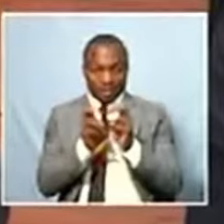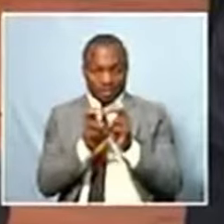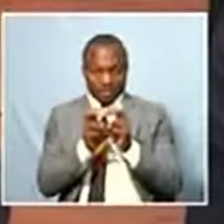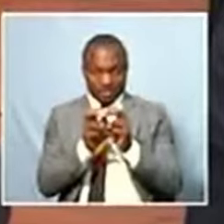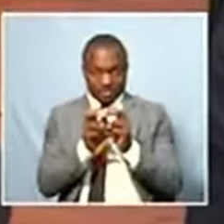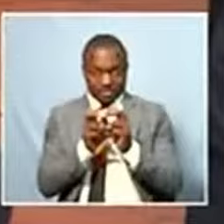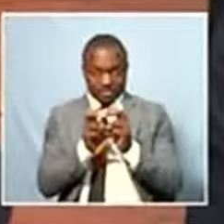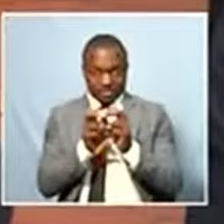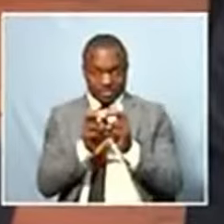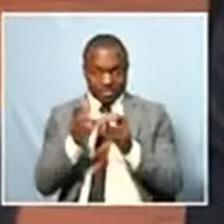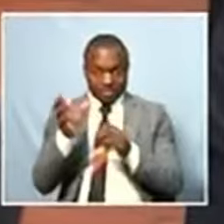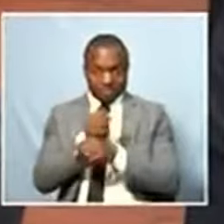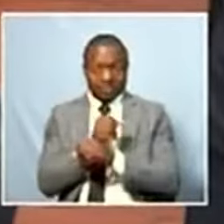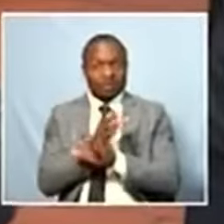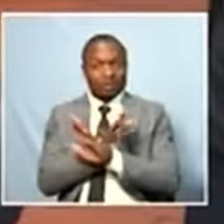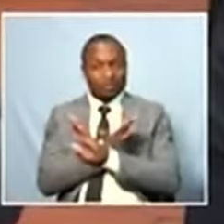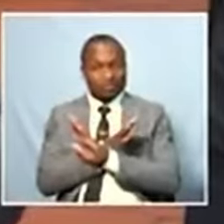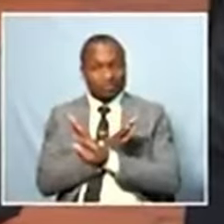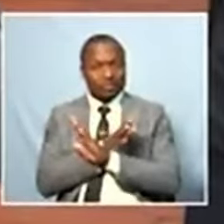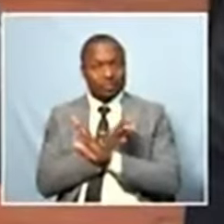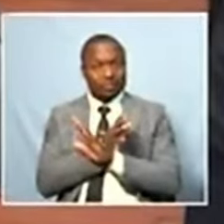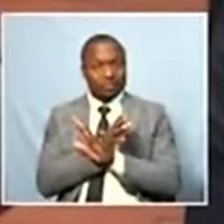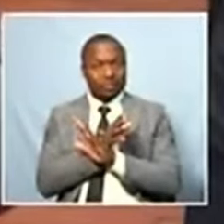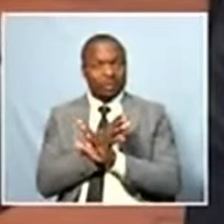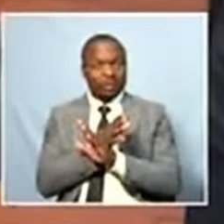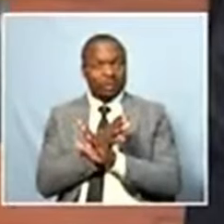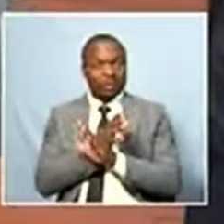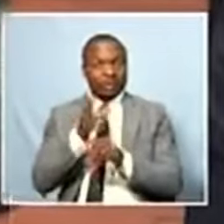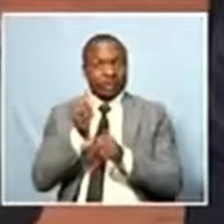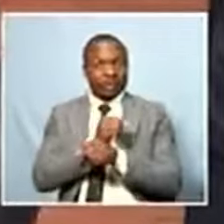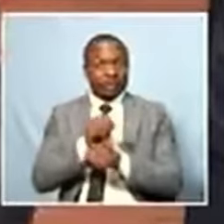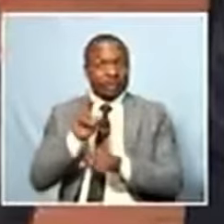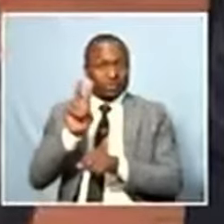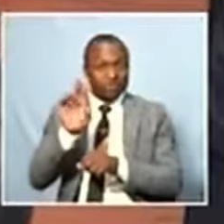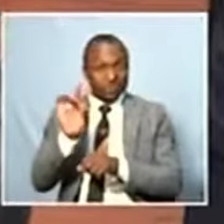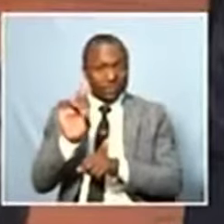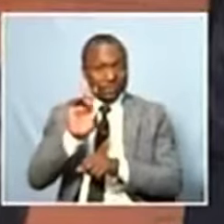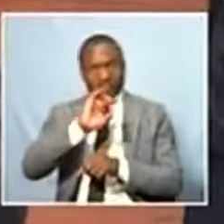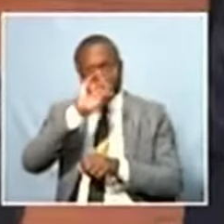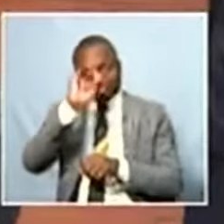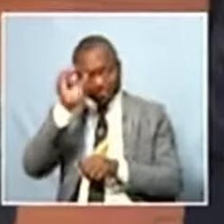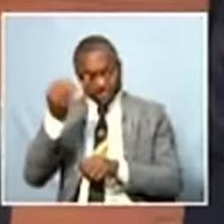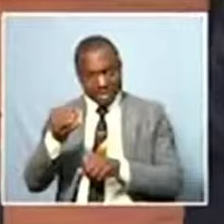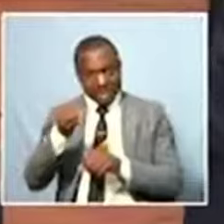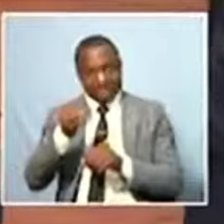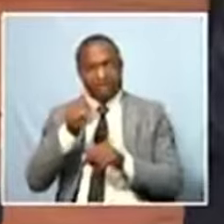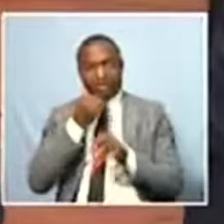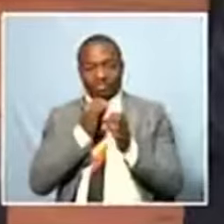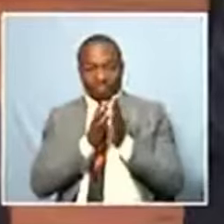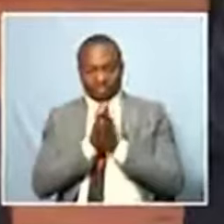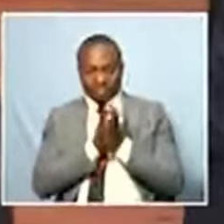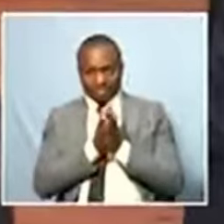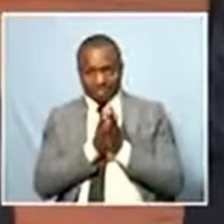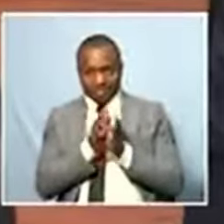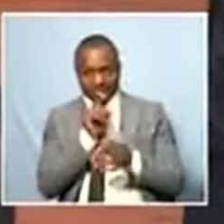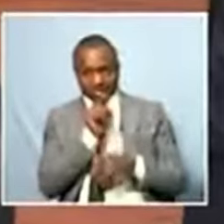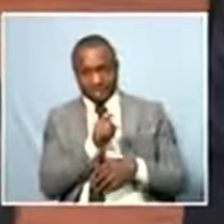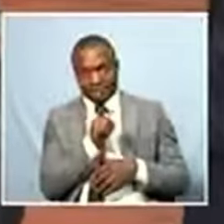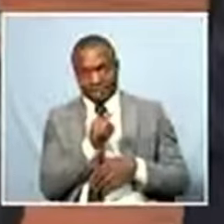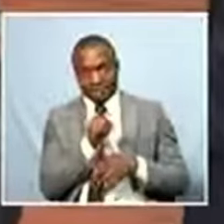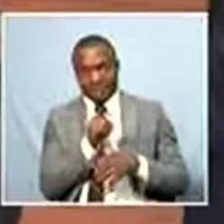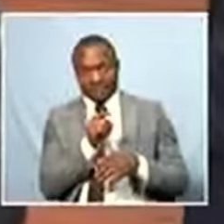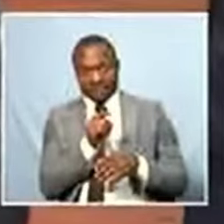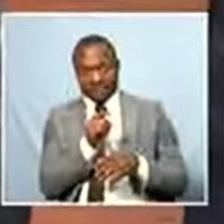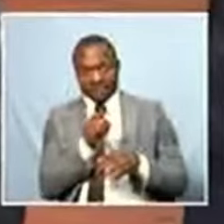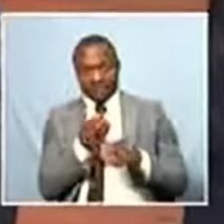Zambia, I'm getting 28%, 30% interest. Okay, that's on top of